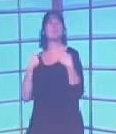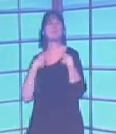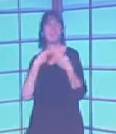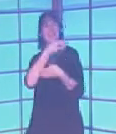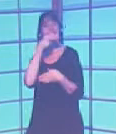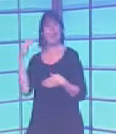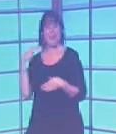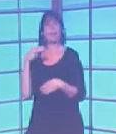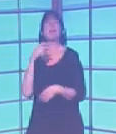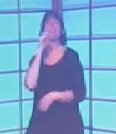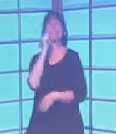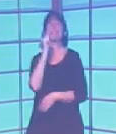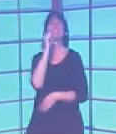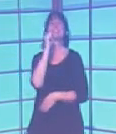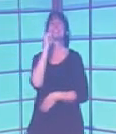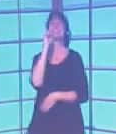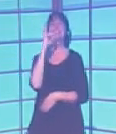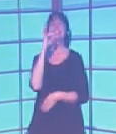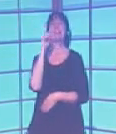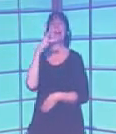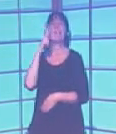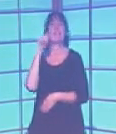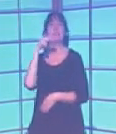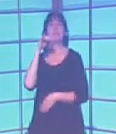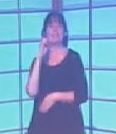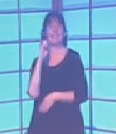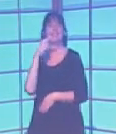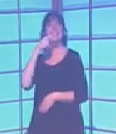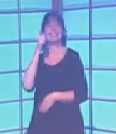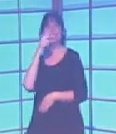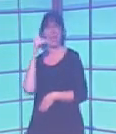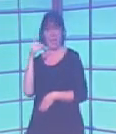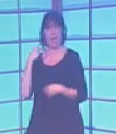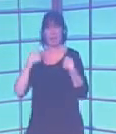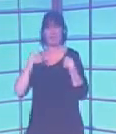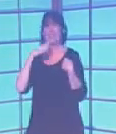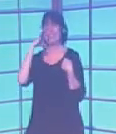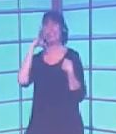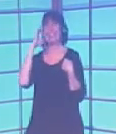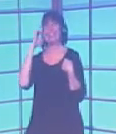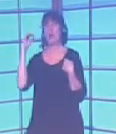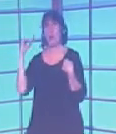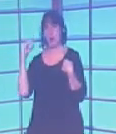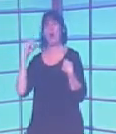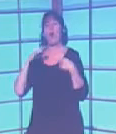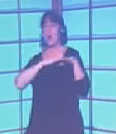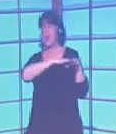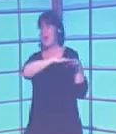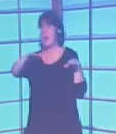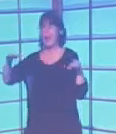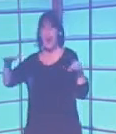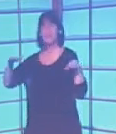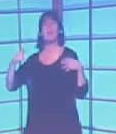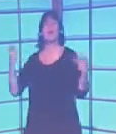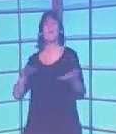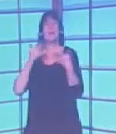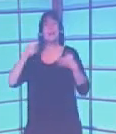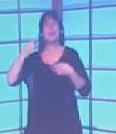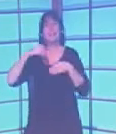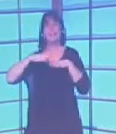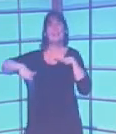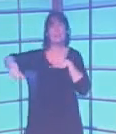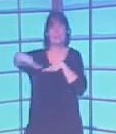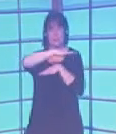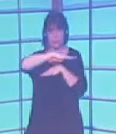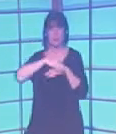Chief Executive of Level Playing Field. I'm delighted to have been invited here to speak at the second International Cafe Conference. It's great to see